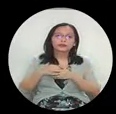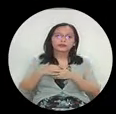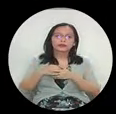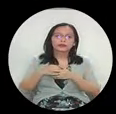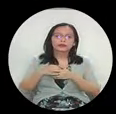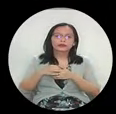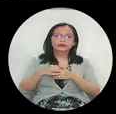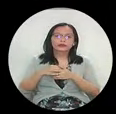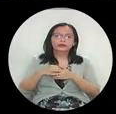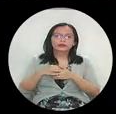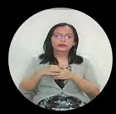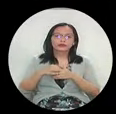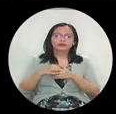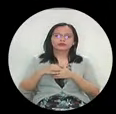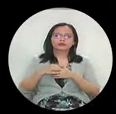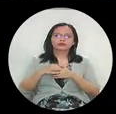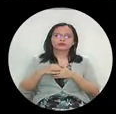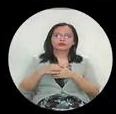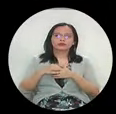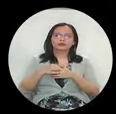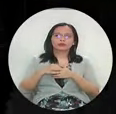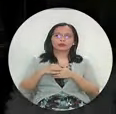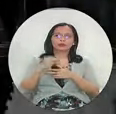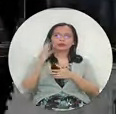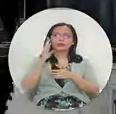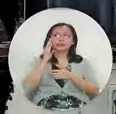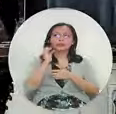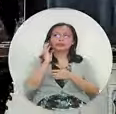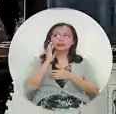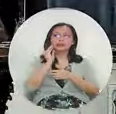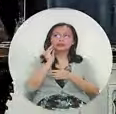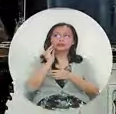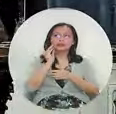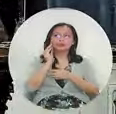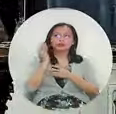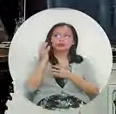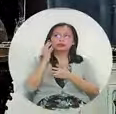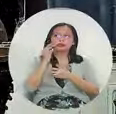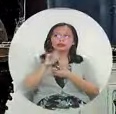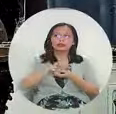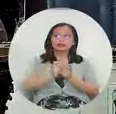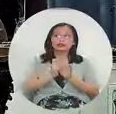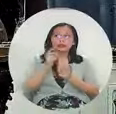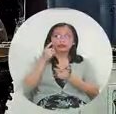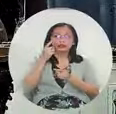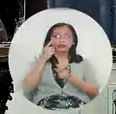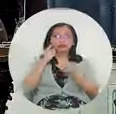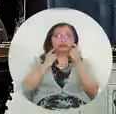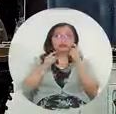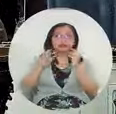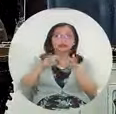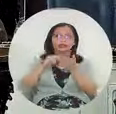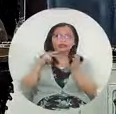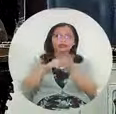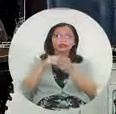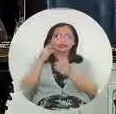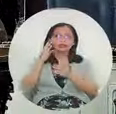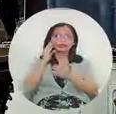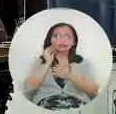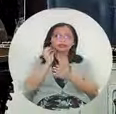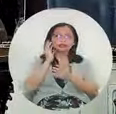Paul had many occasions of crying simply because people will turn their back on the